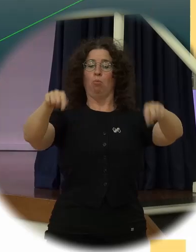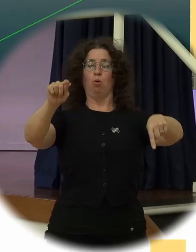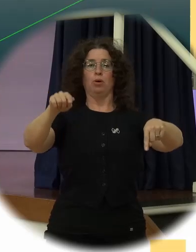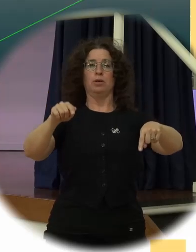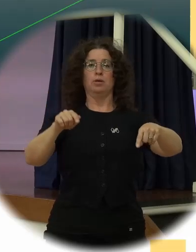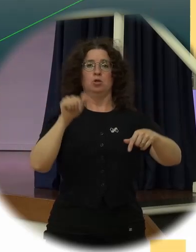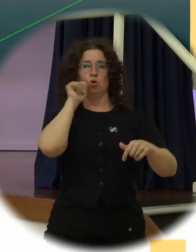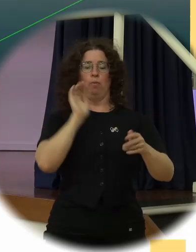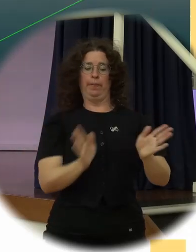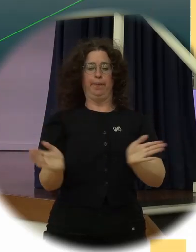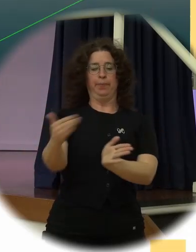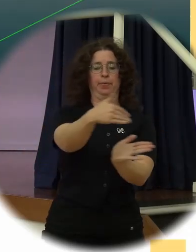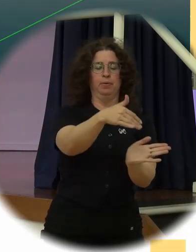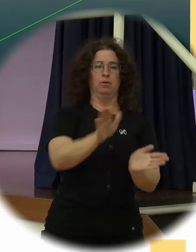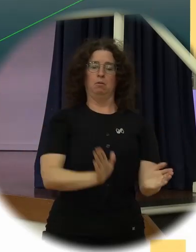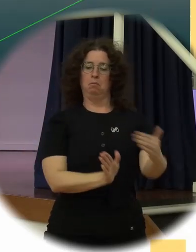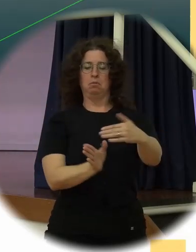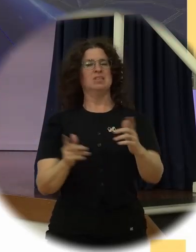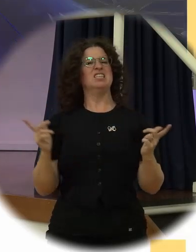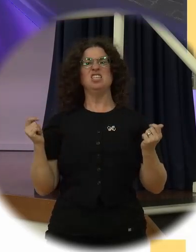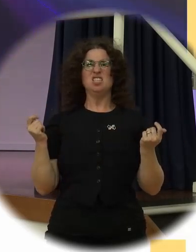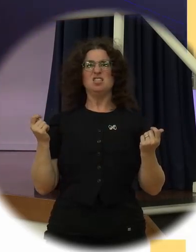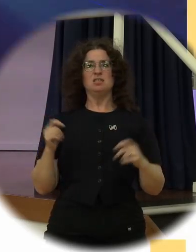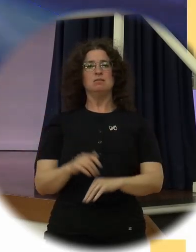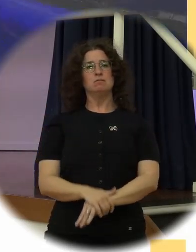turns. It's easy.